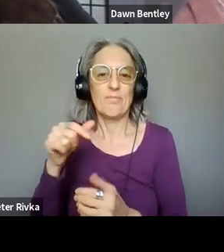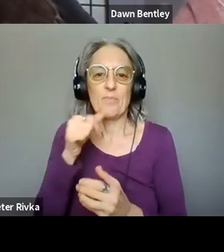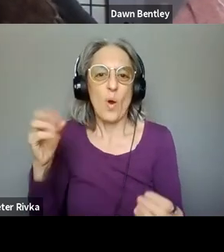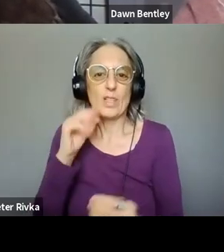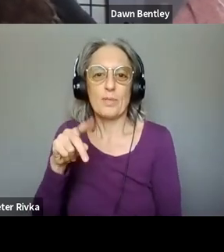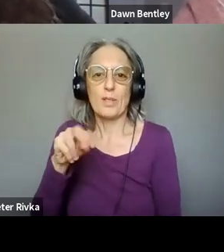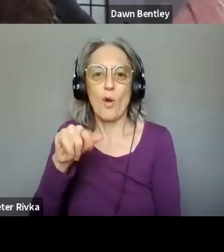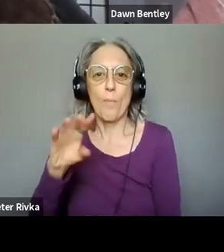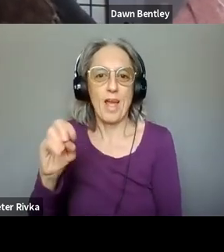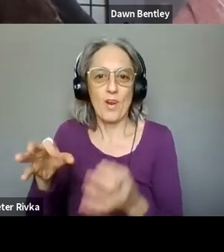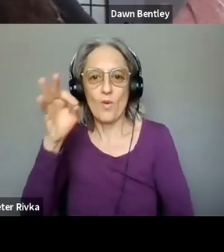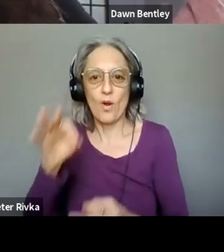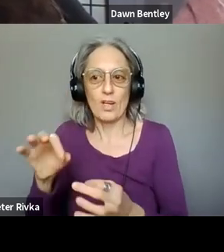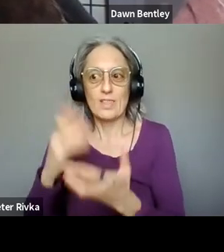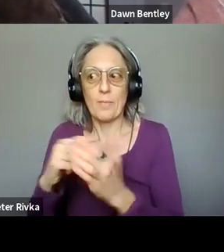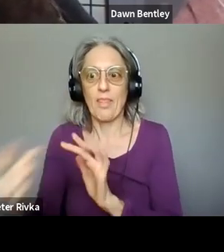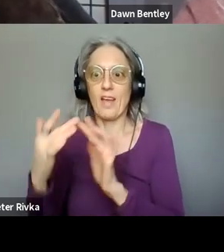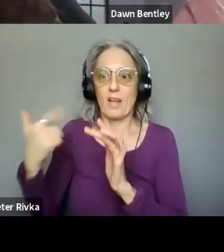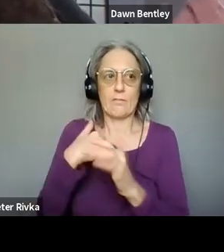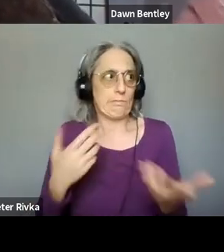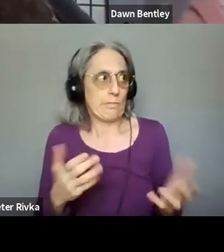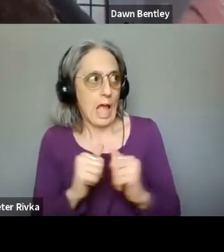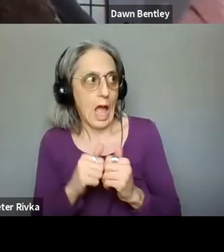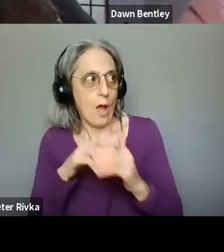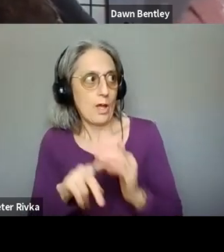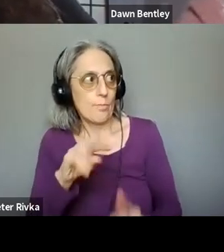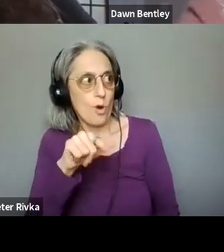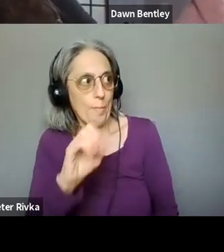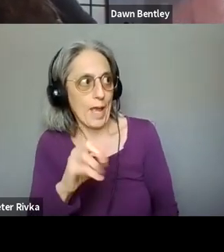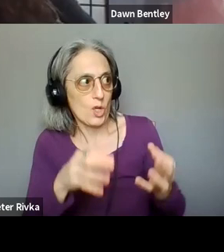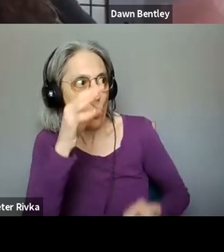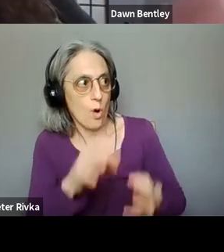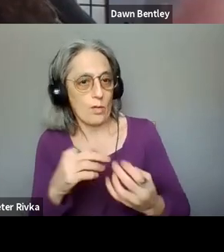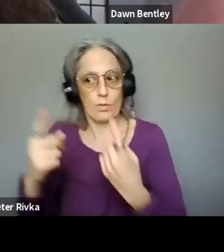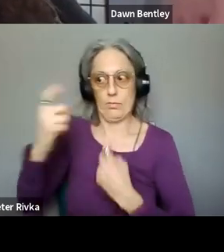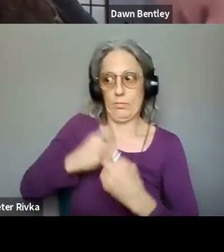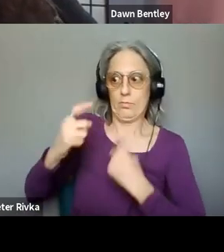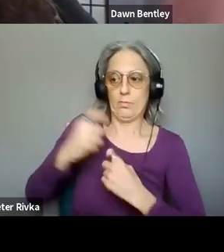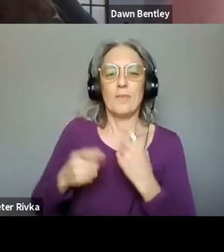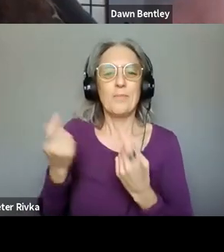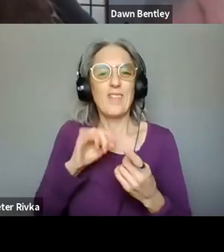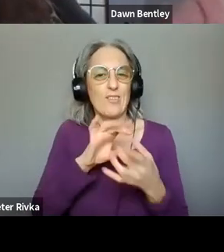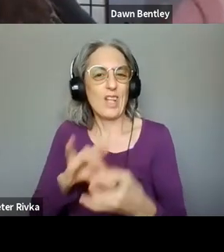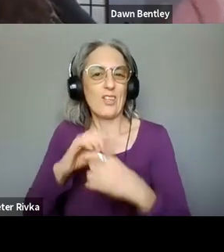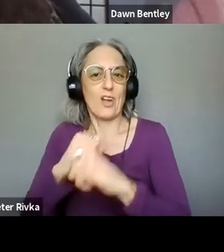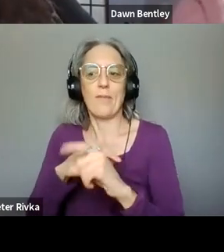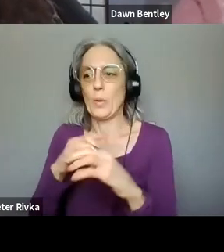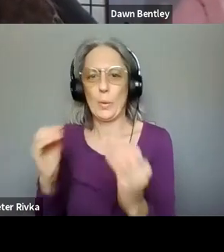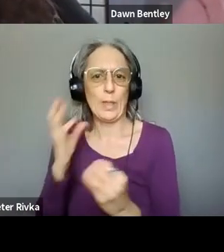requesting information about probate court practice because they know that we deal in guardianships fairly often.